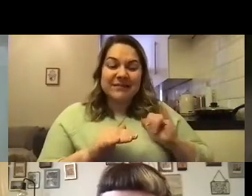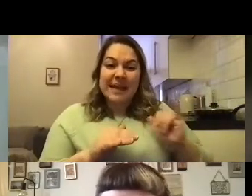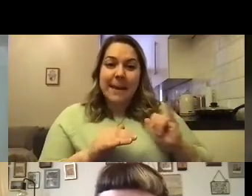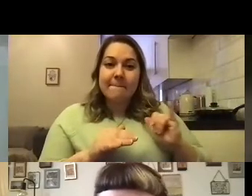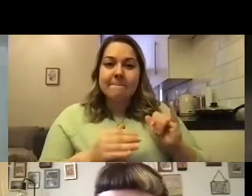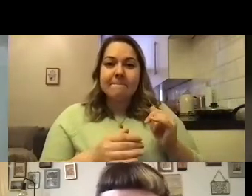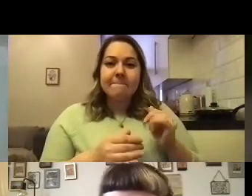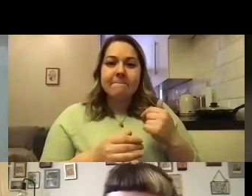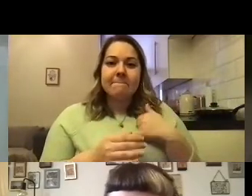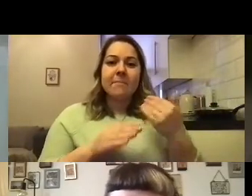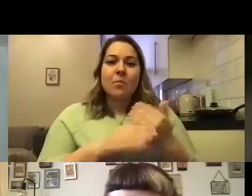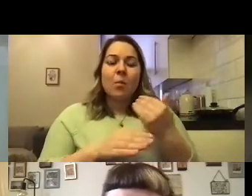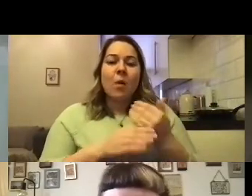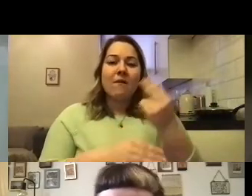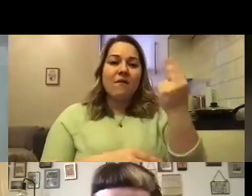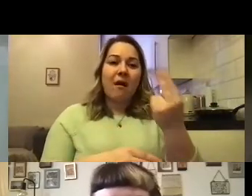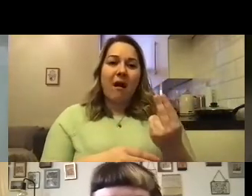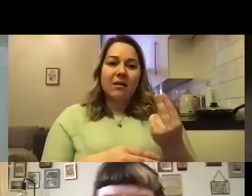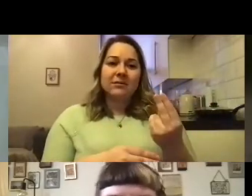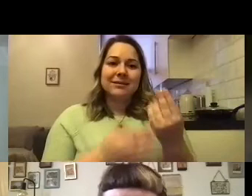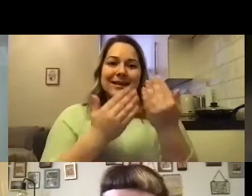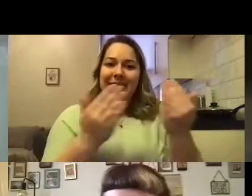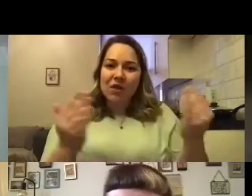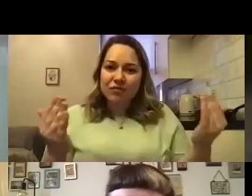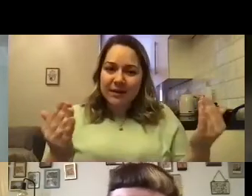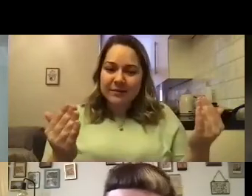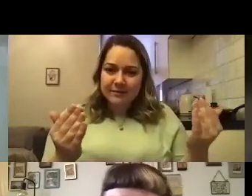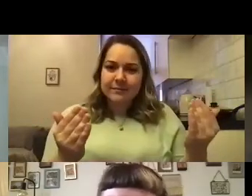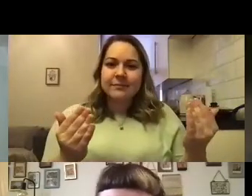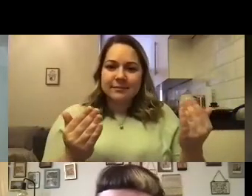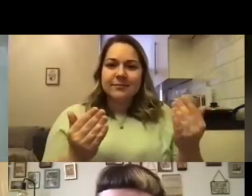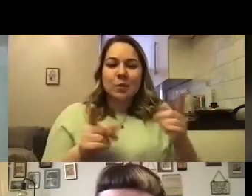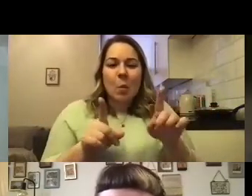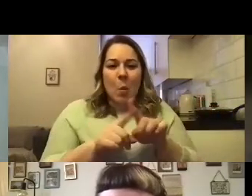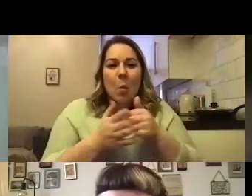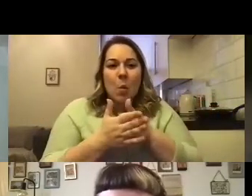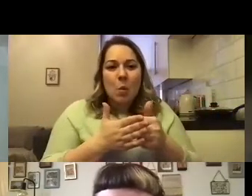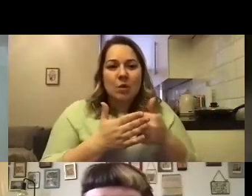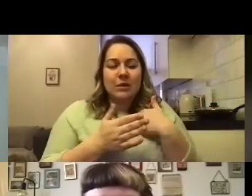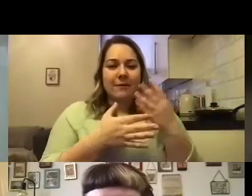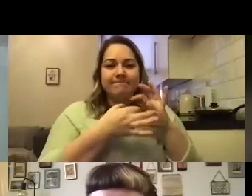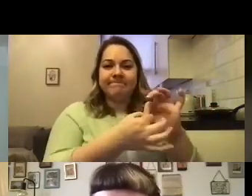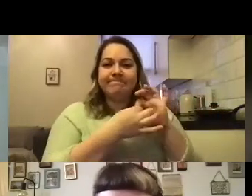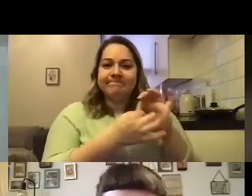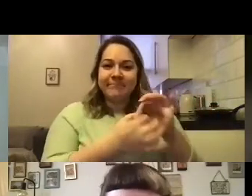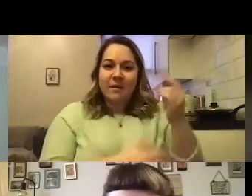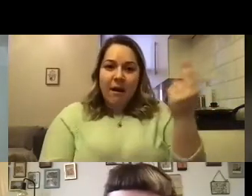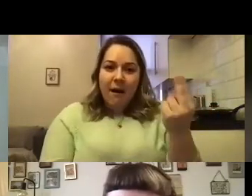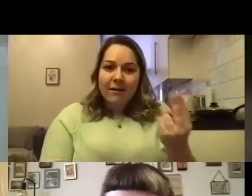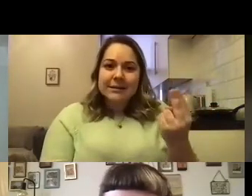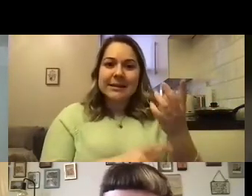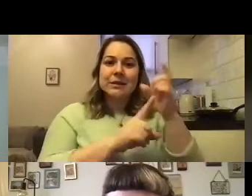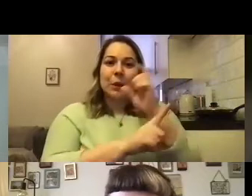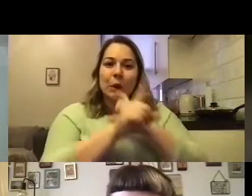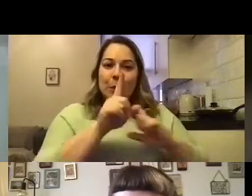work for an art gallery and I'm usually, again, on the other side of this, working with artists and communities